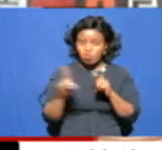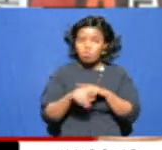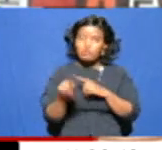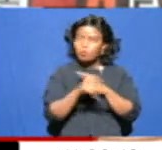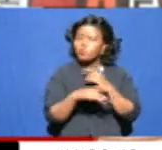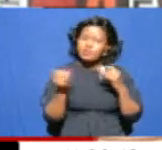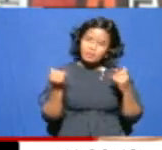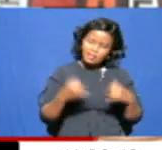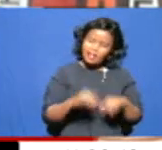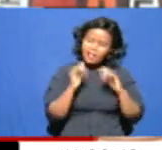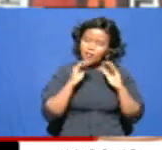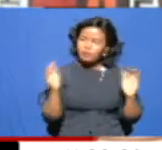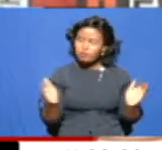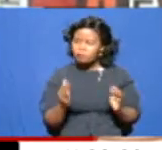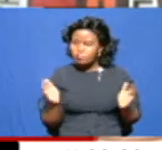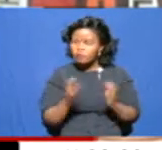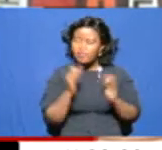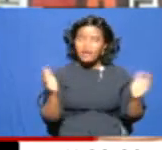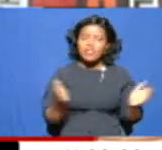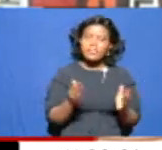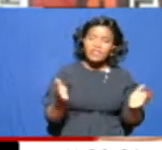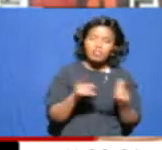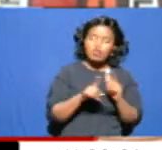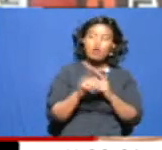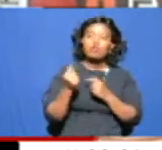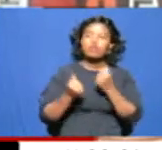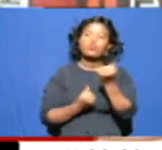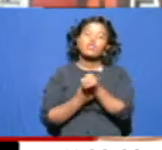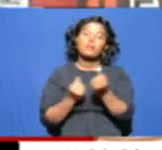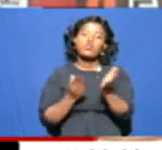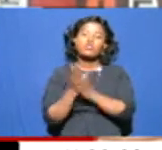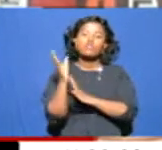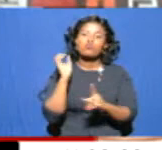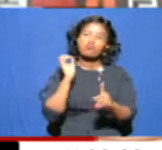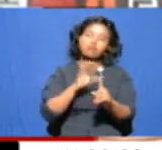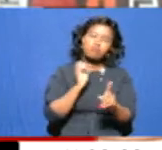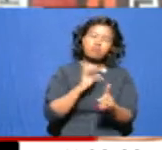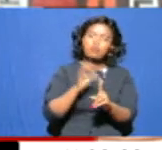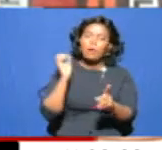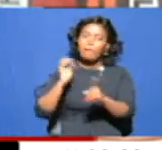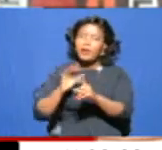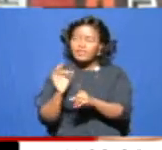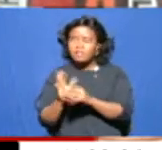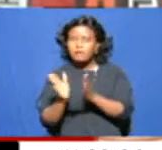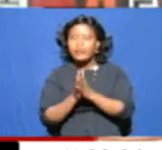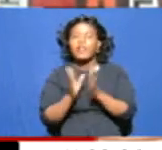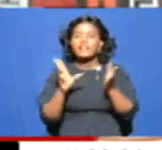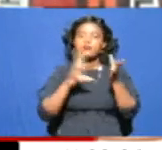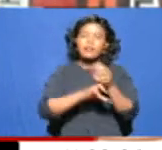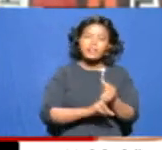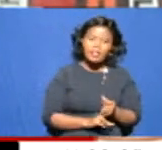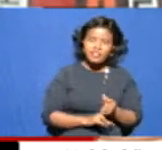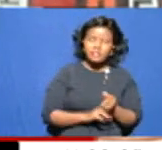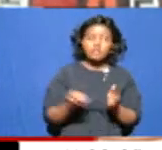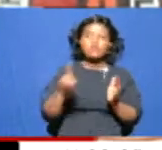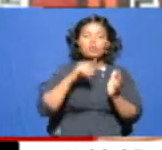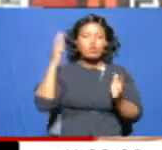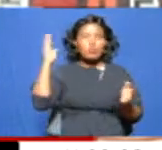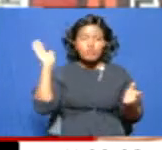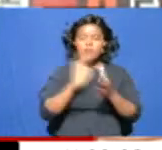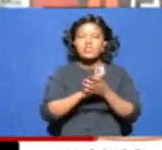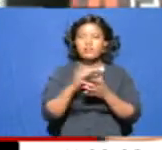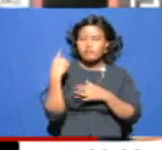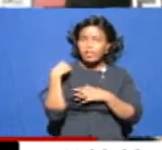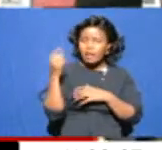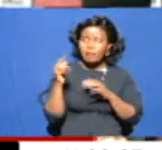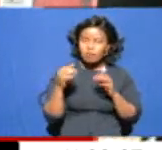encourage and will support you through mentorships and partnering with the Institution of Engineers of Kenya. We believe the numbers will go up. Thank